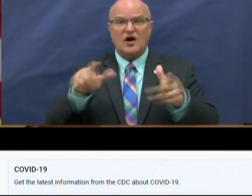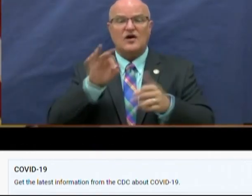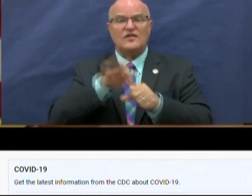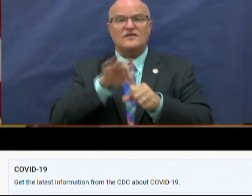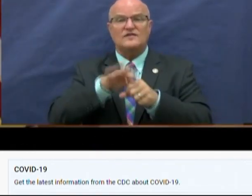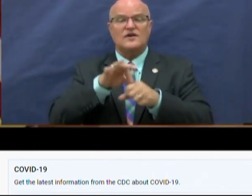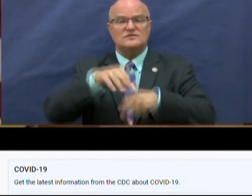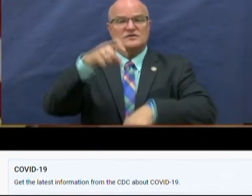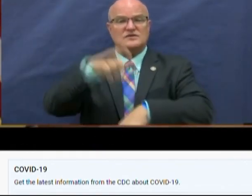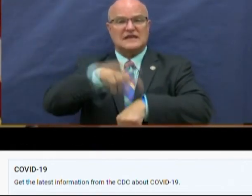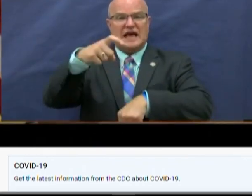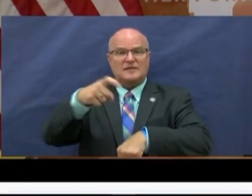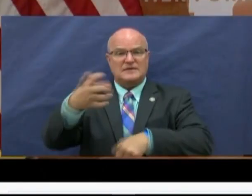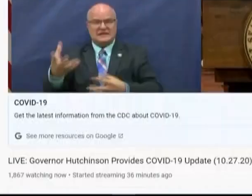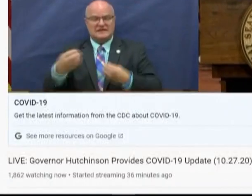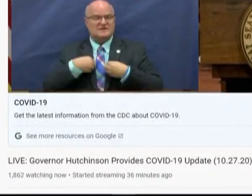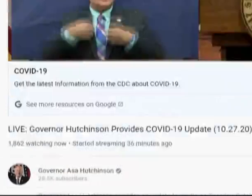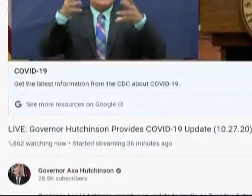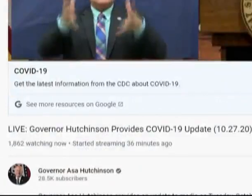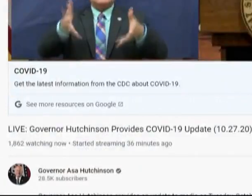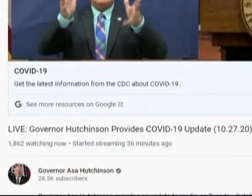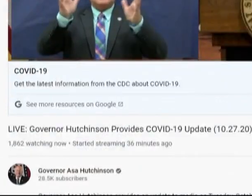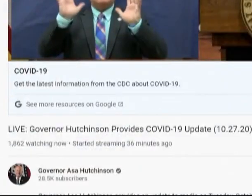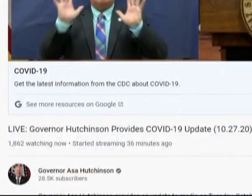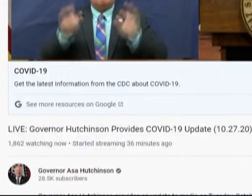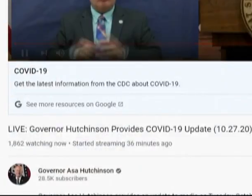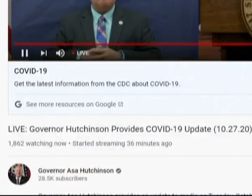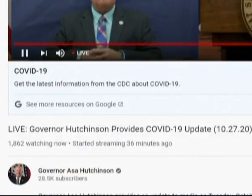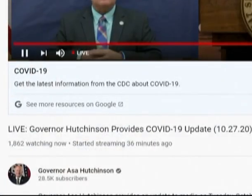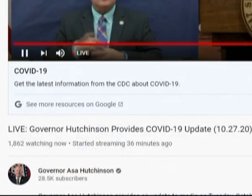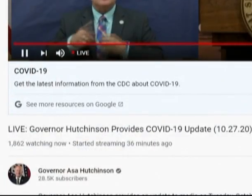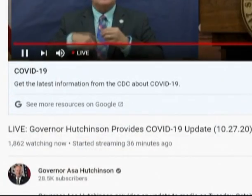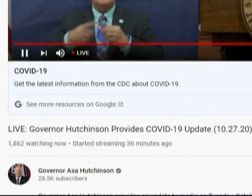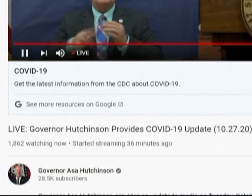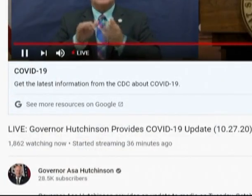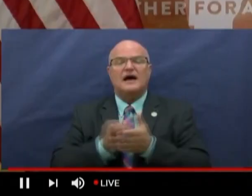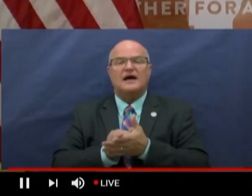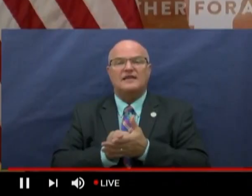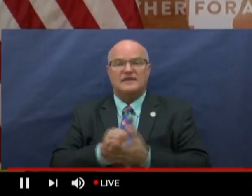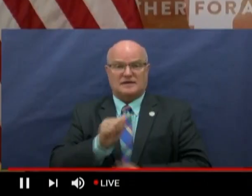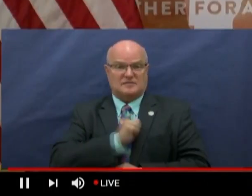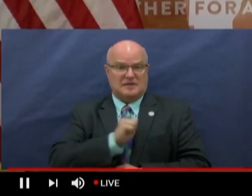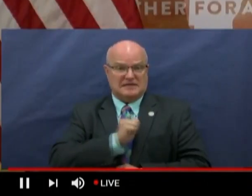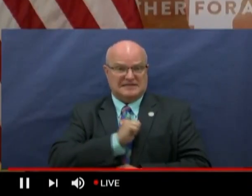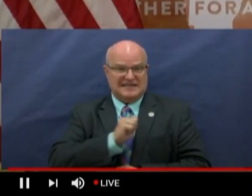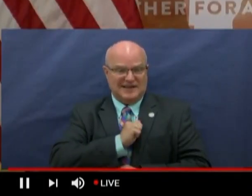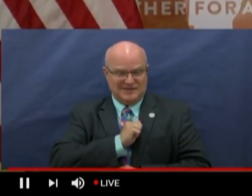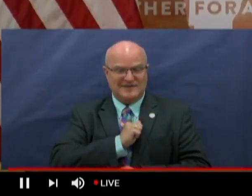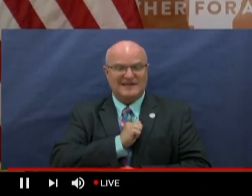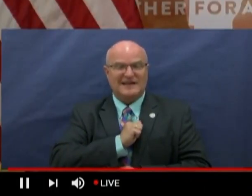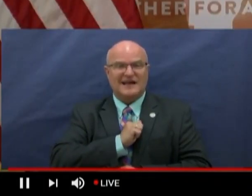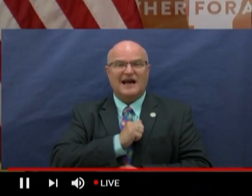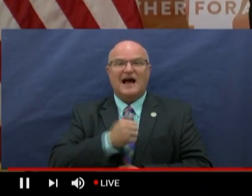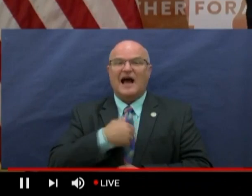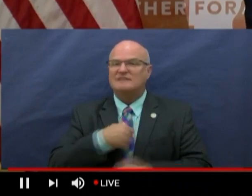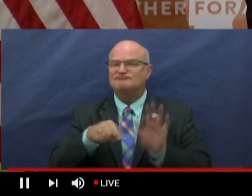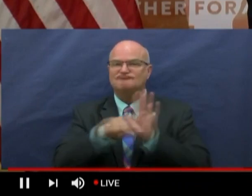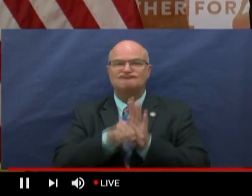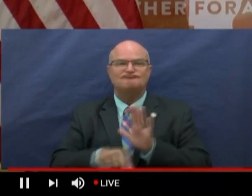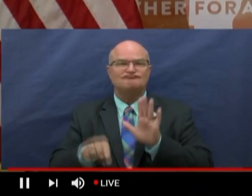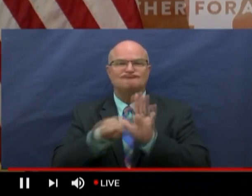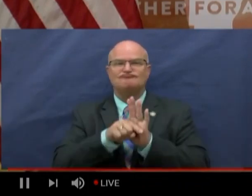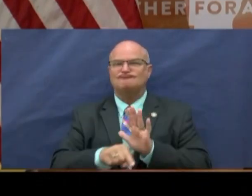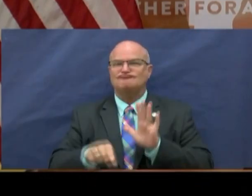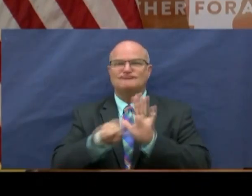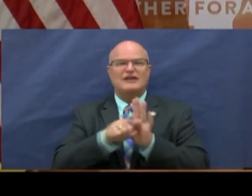timely presented. So I'll leave that there. In reference to myself, I've been negative